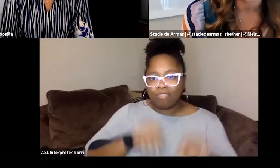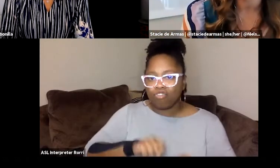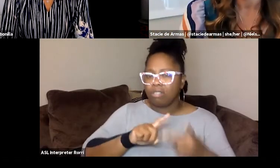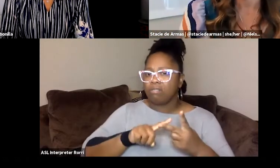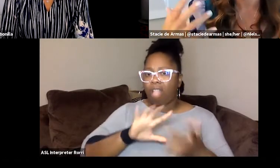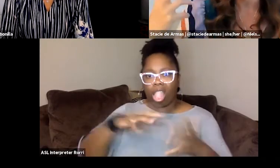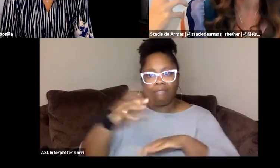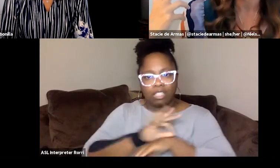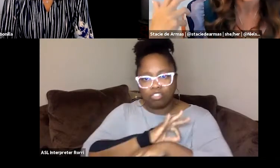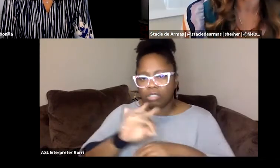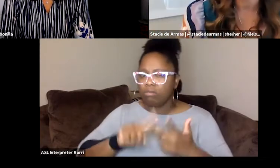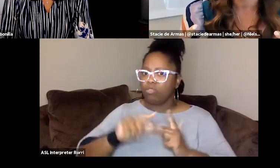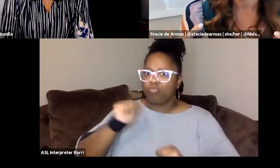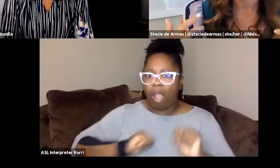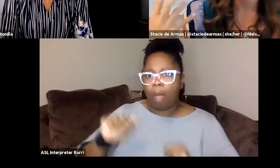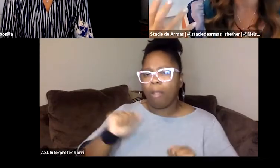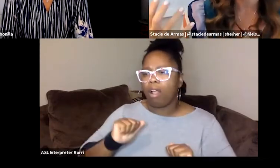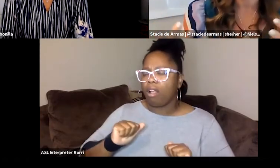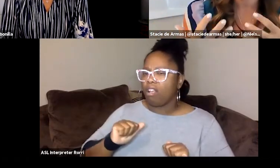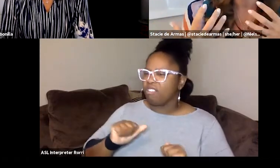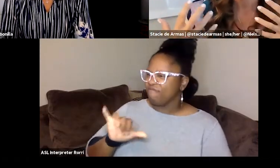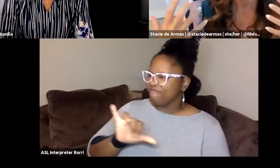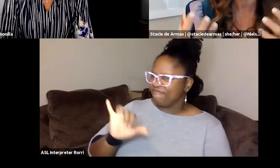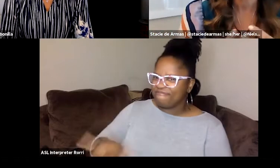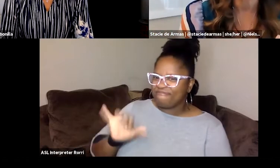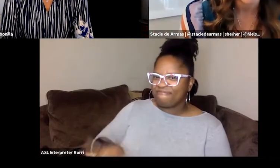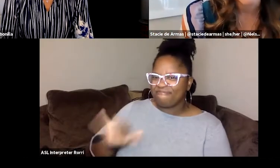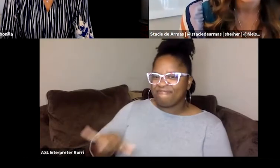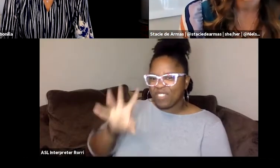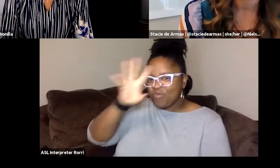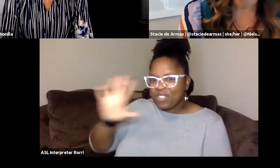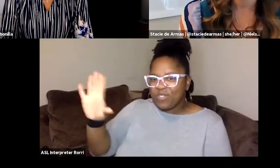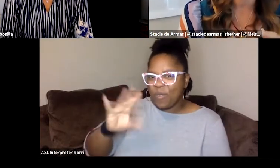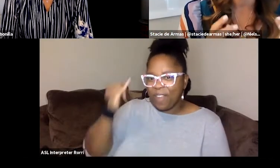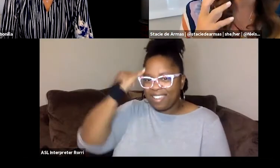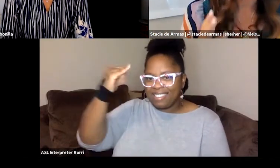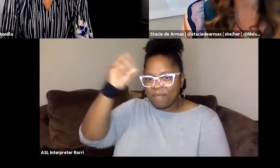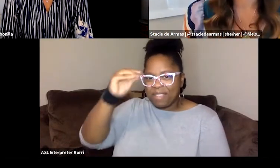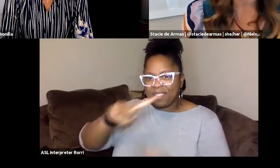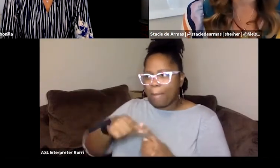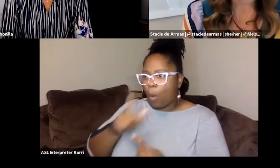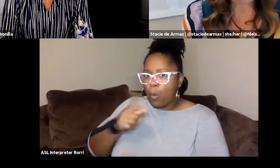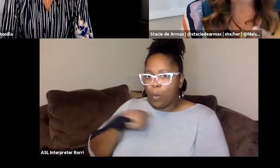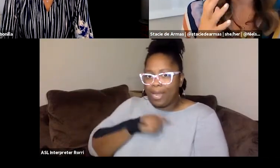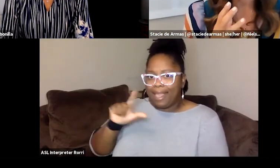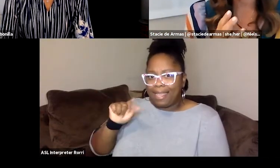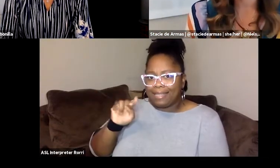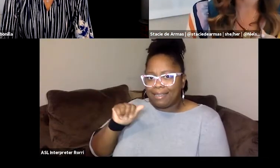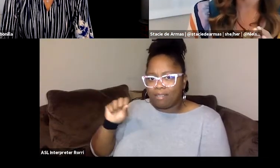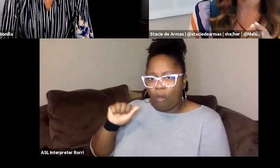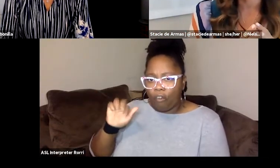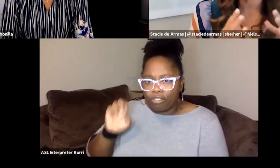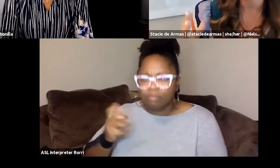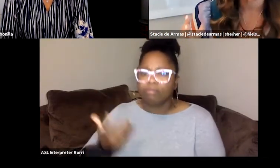surprise, right, that there are these opinions and ideologies around who we are. So there's a lot of work to be done here. The first step